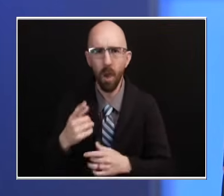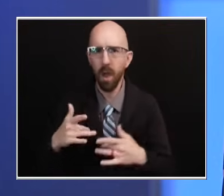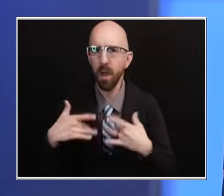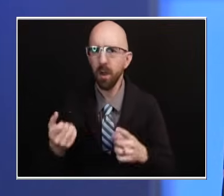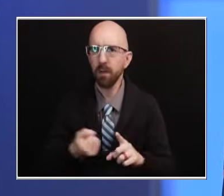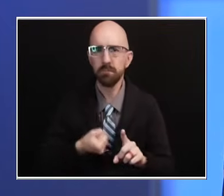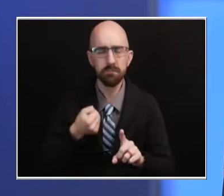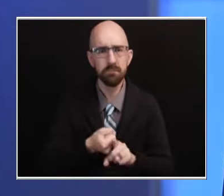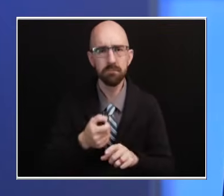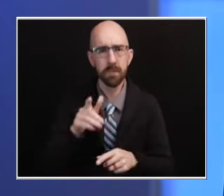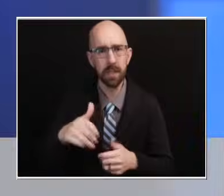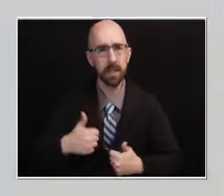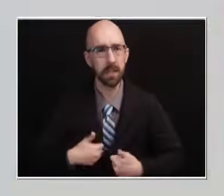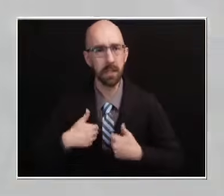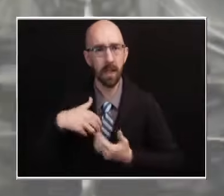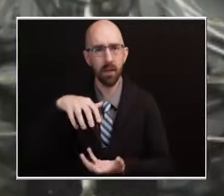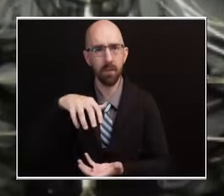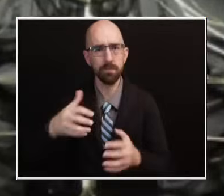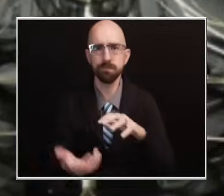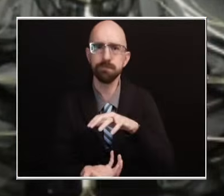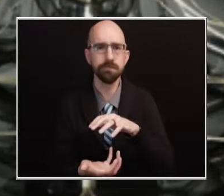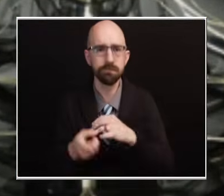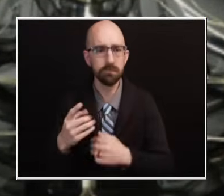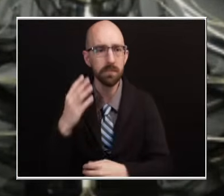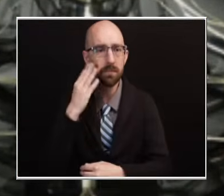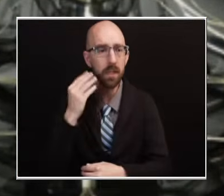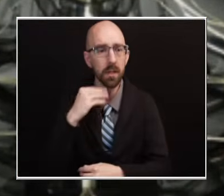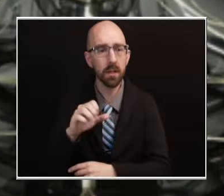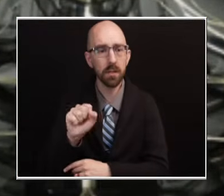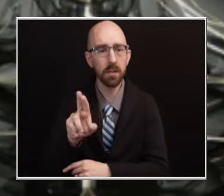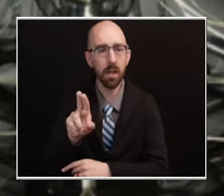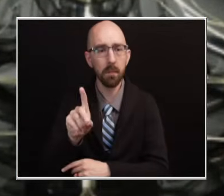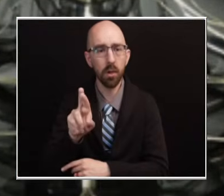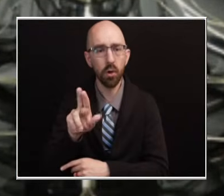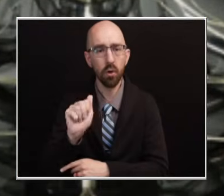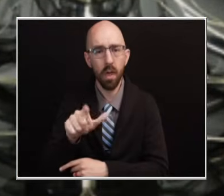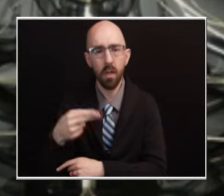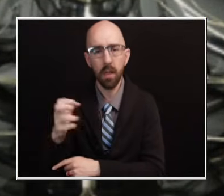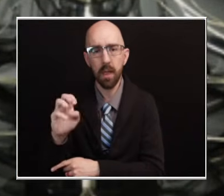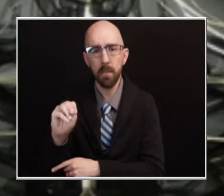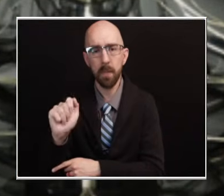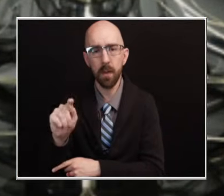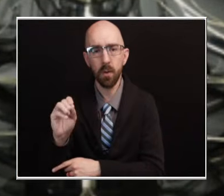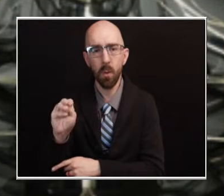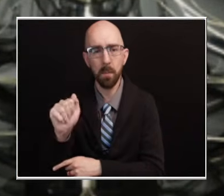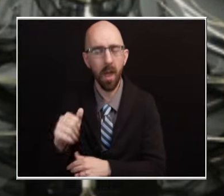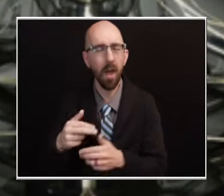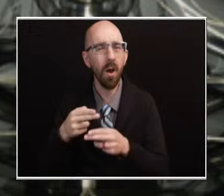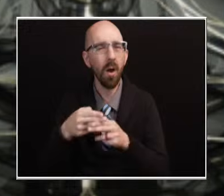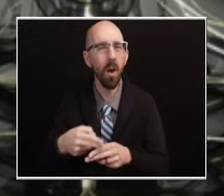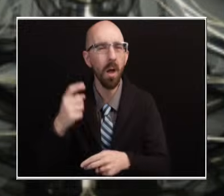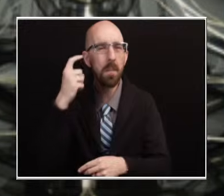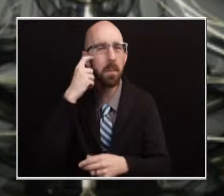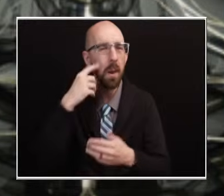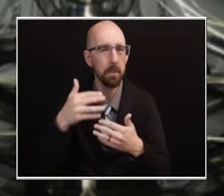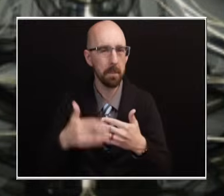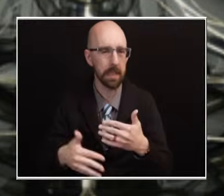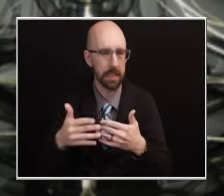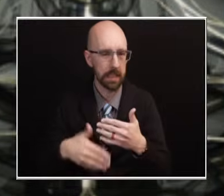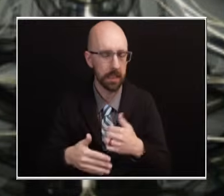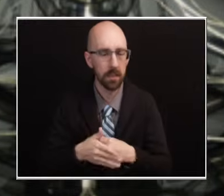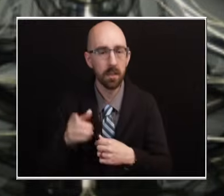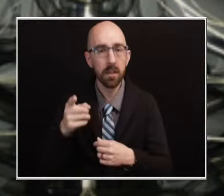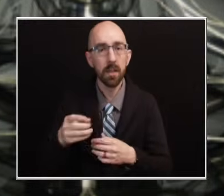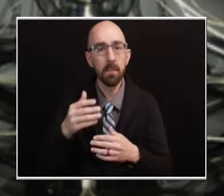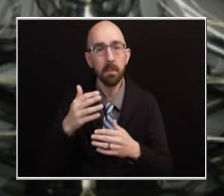upside down. He experienced a subdural hematoma, commonly known as a brain bleed. It's when blood builds